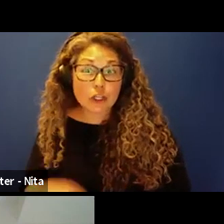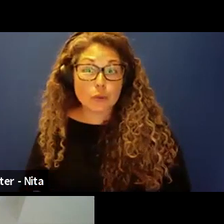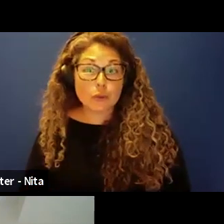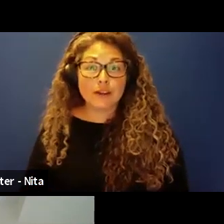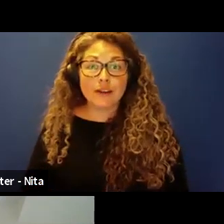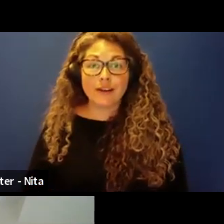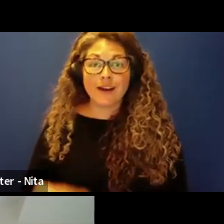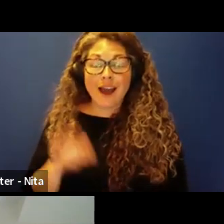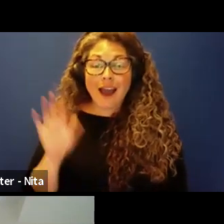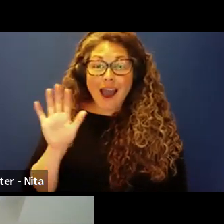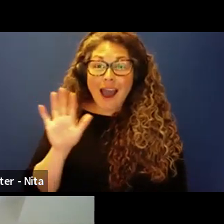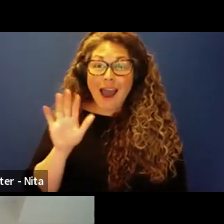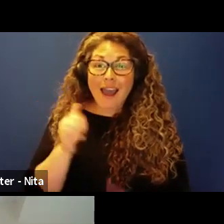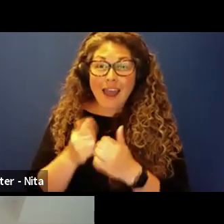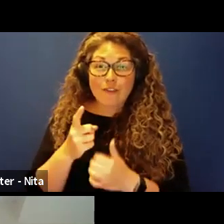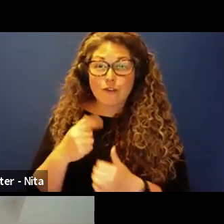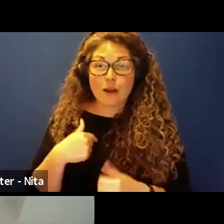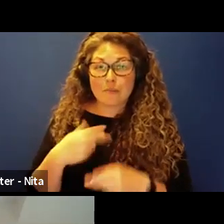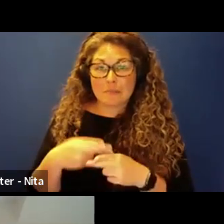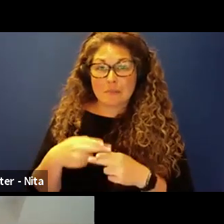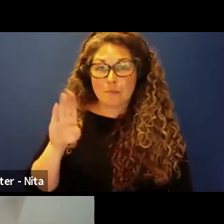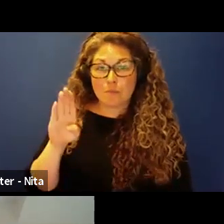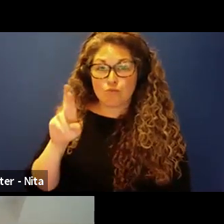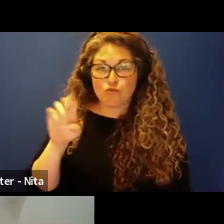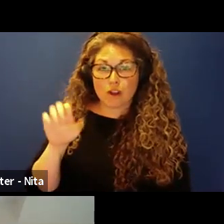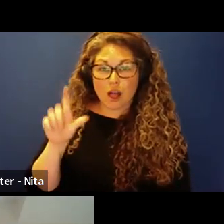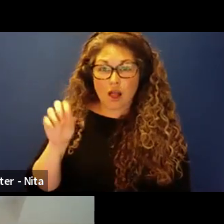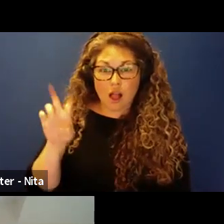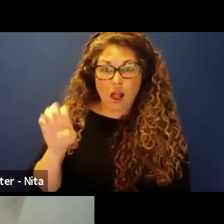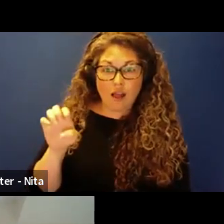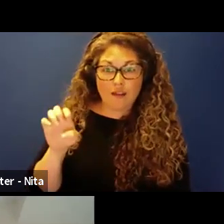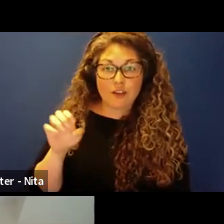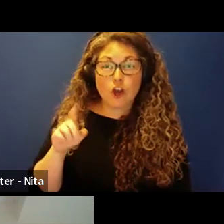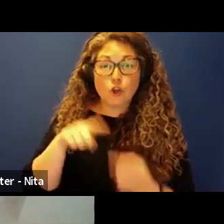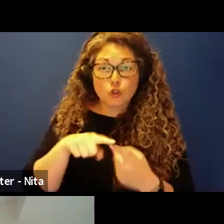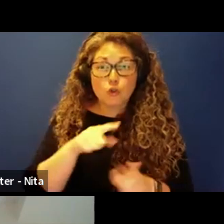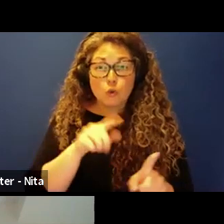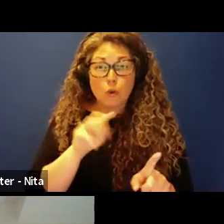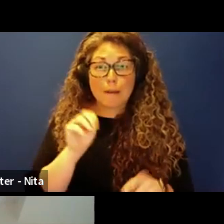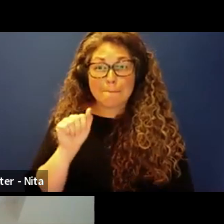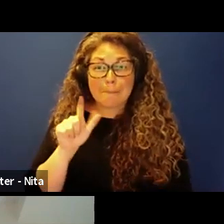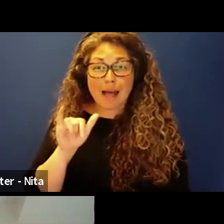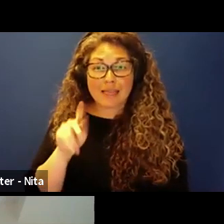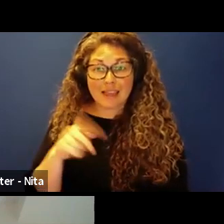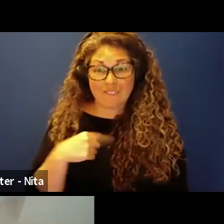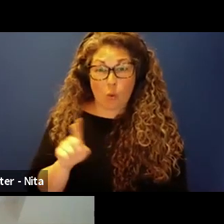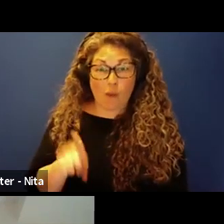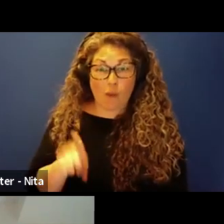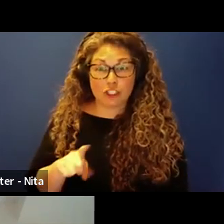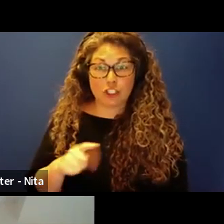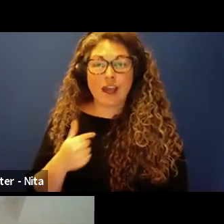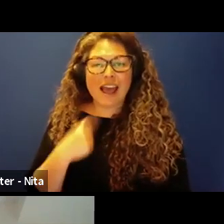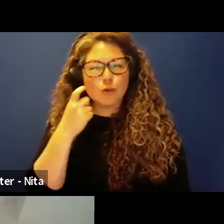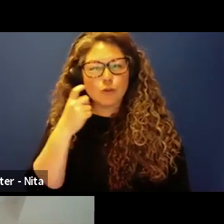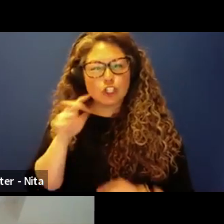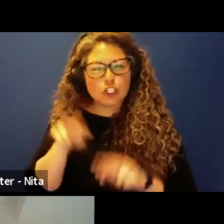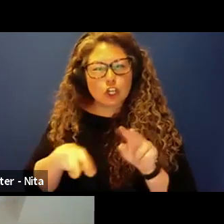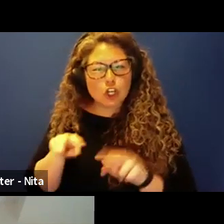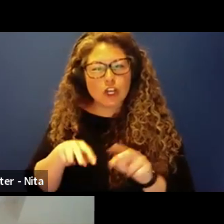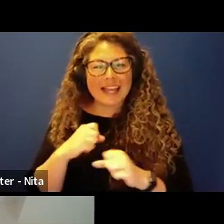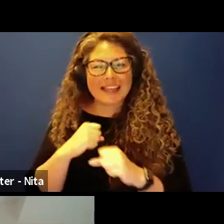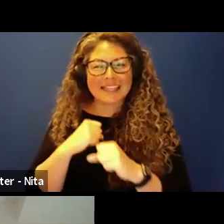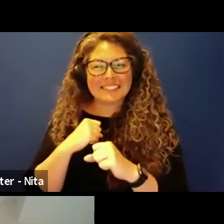Hi, everybody. Malik, I was just looking at the stats